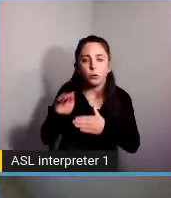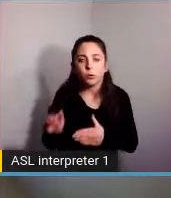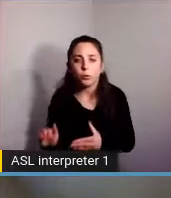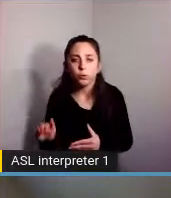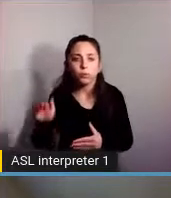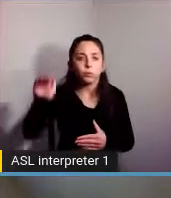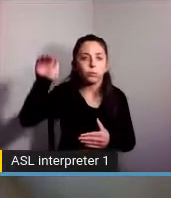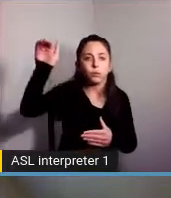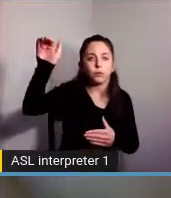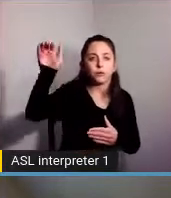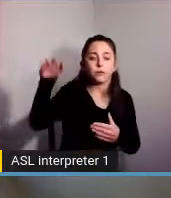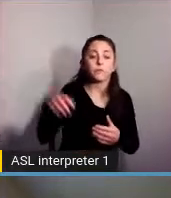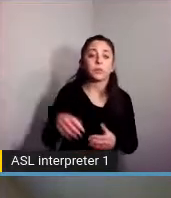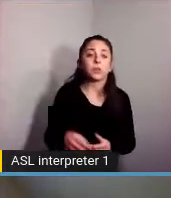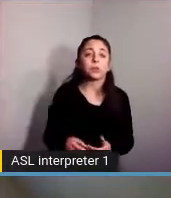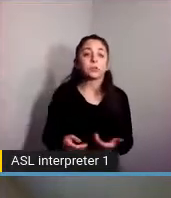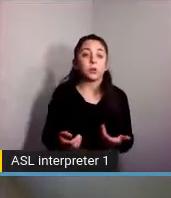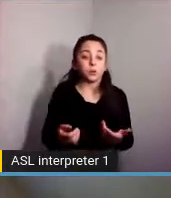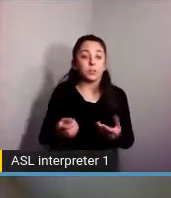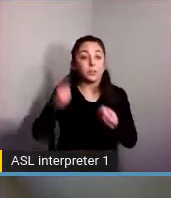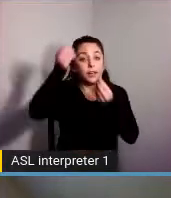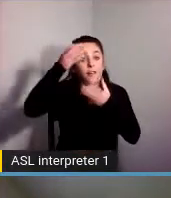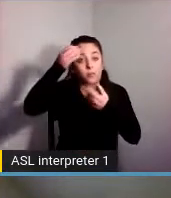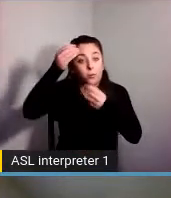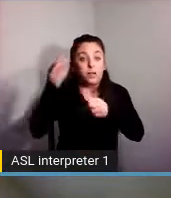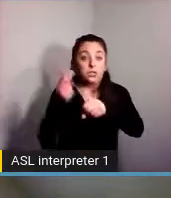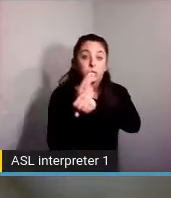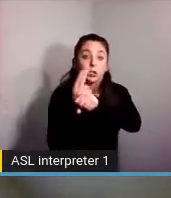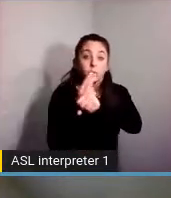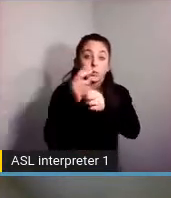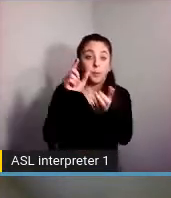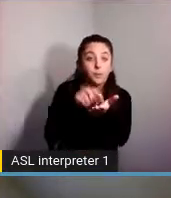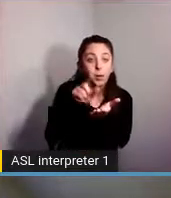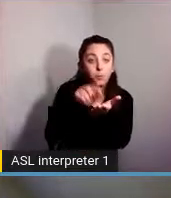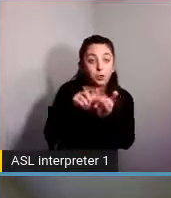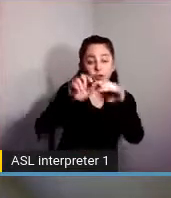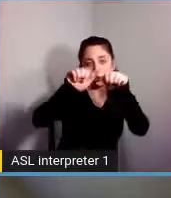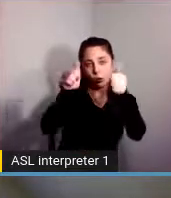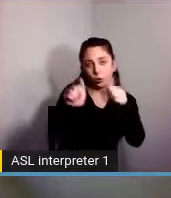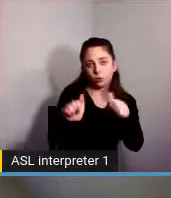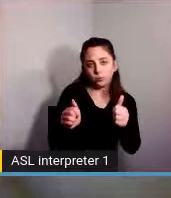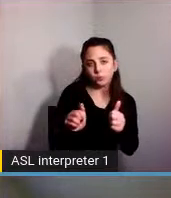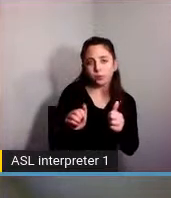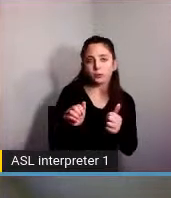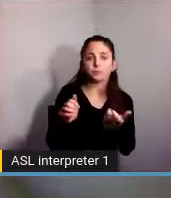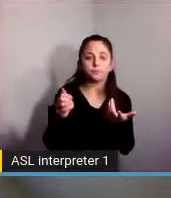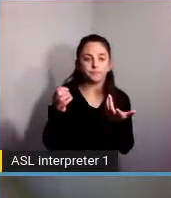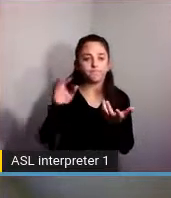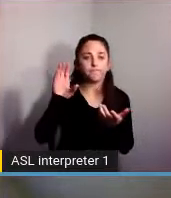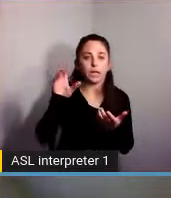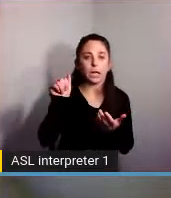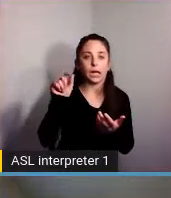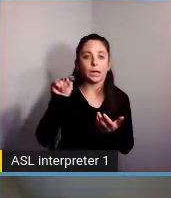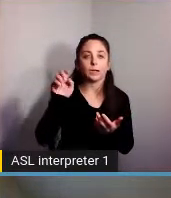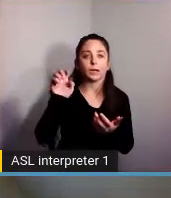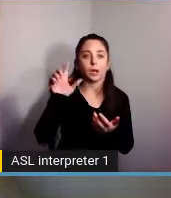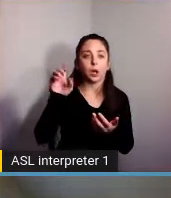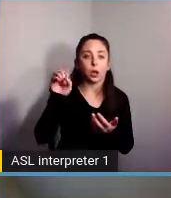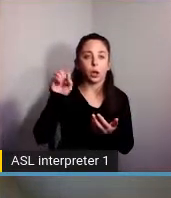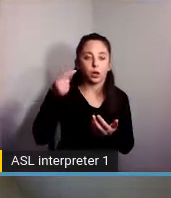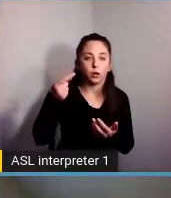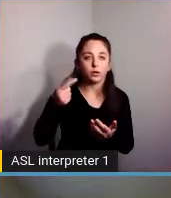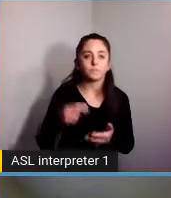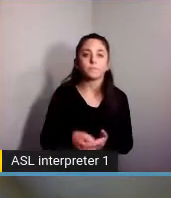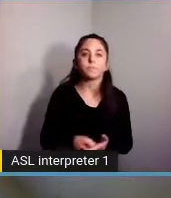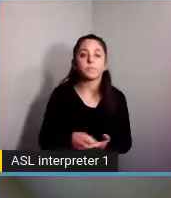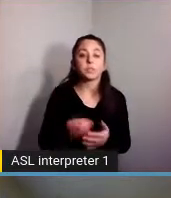publish, was all published in their sculpture catalog. Another application is, and this is pretty simple, is for